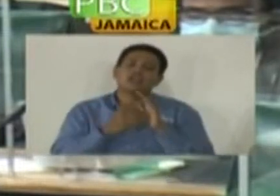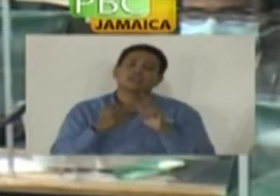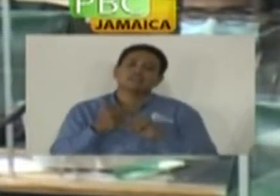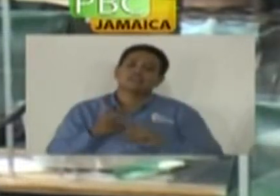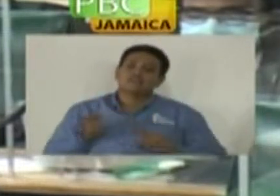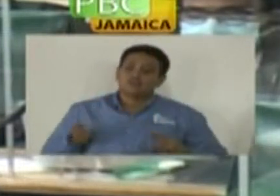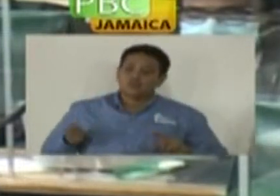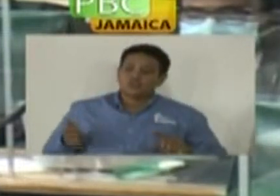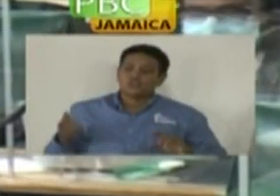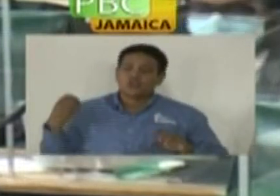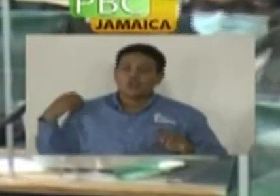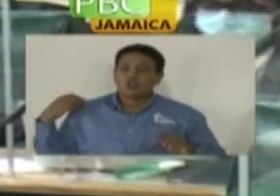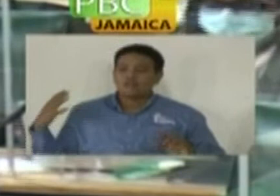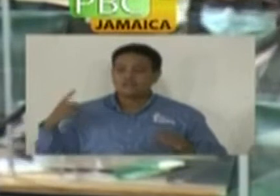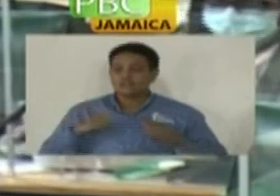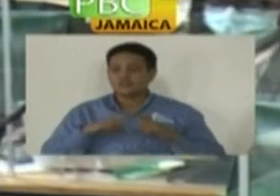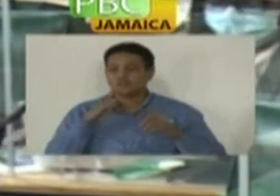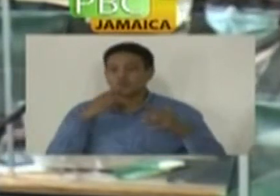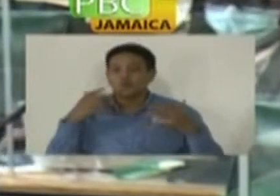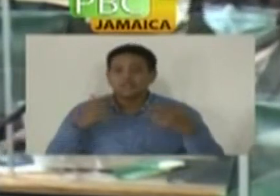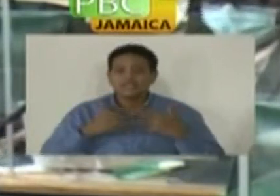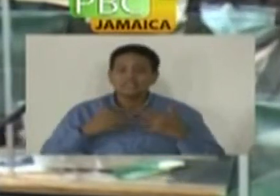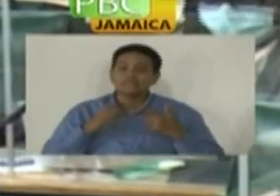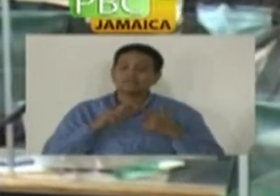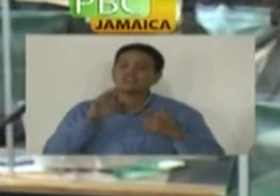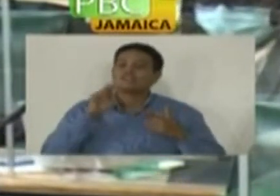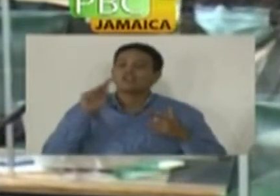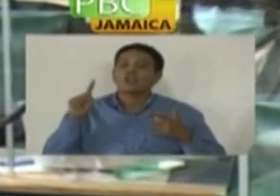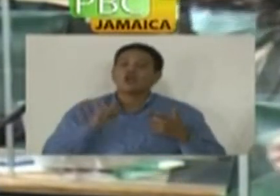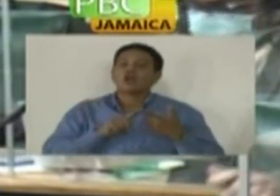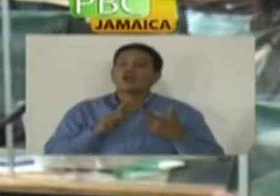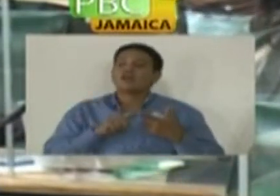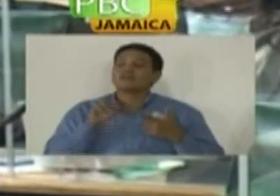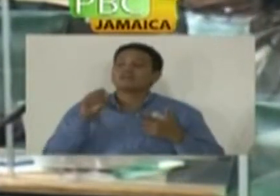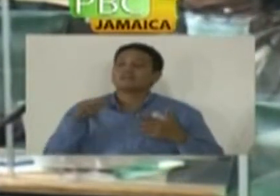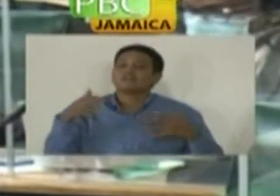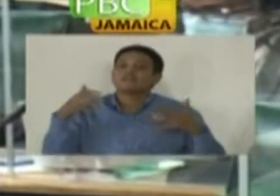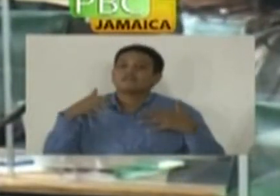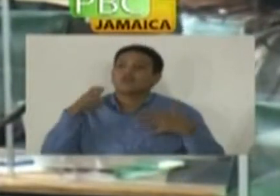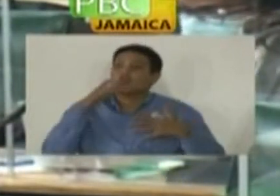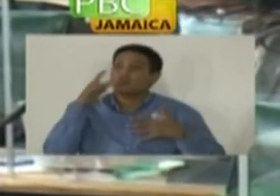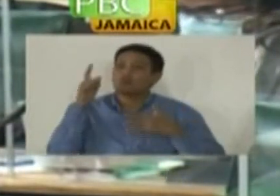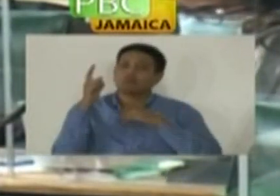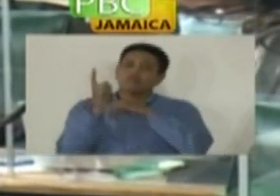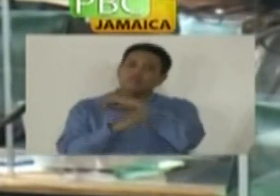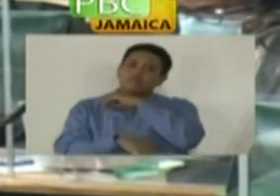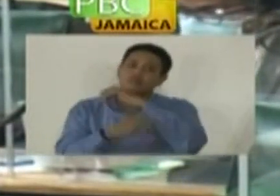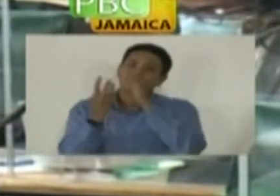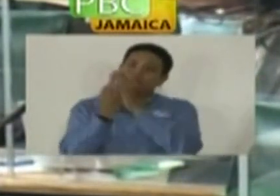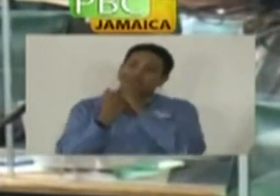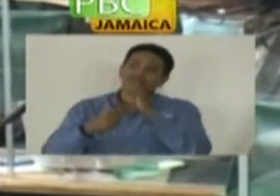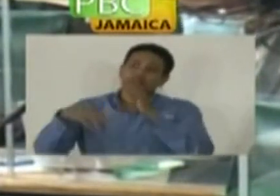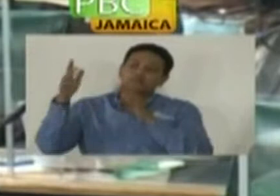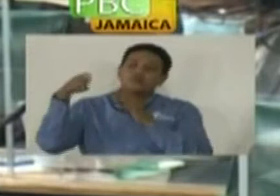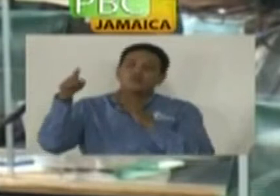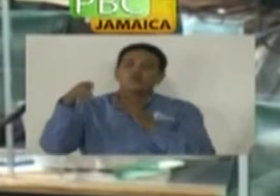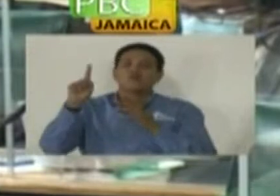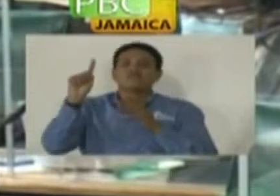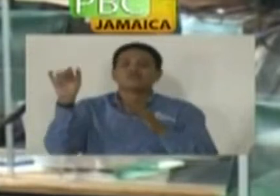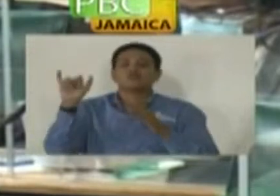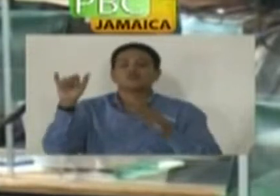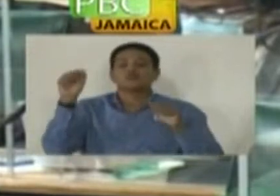judicial officers. So the intimidation of the clerk, intimidation of the whoever is prosecuting, those are offences as well that